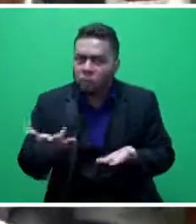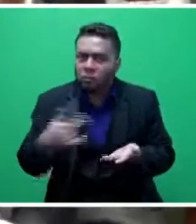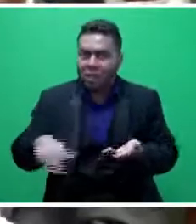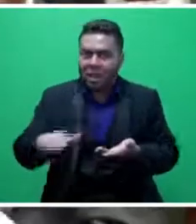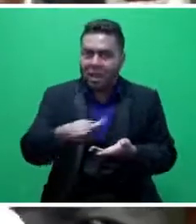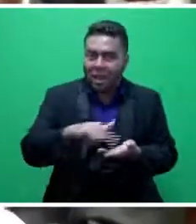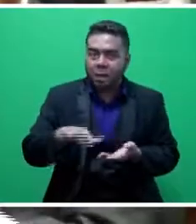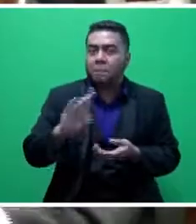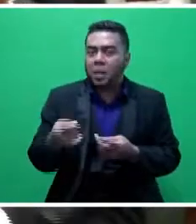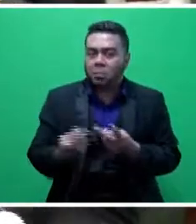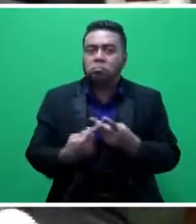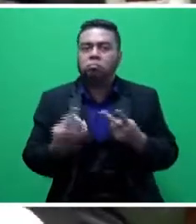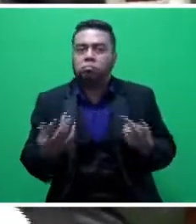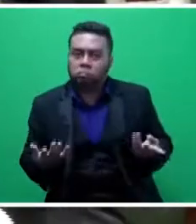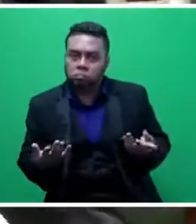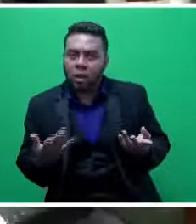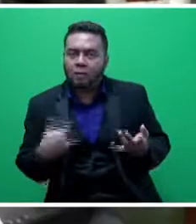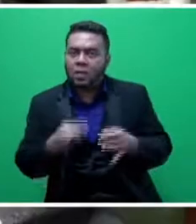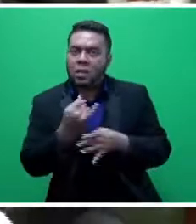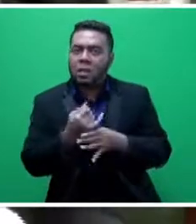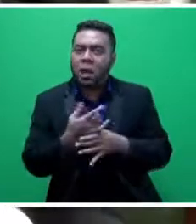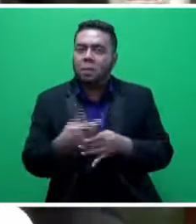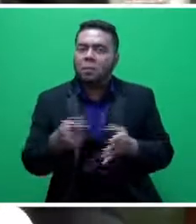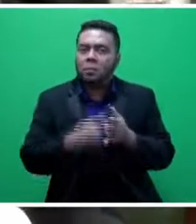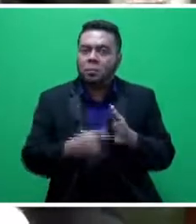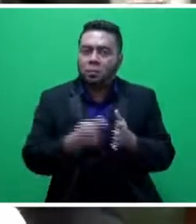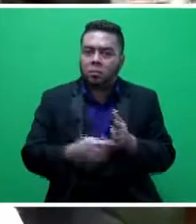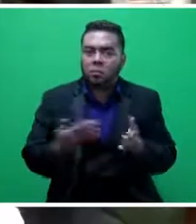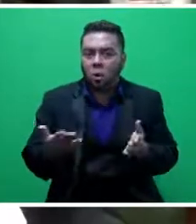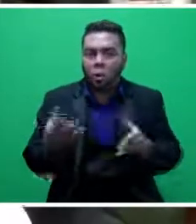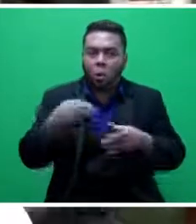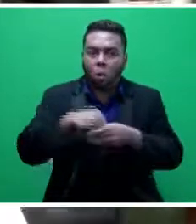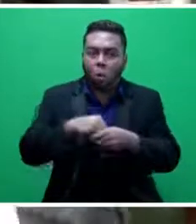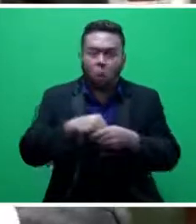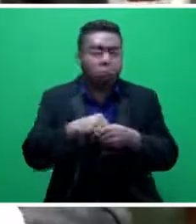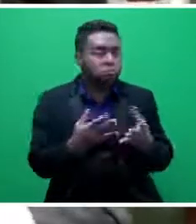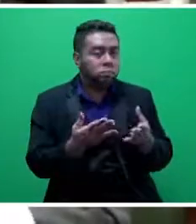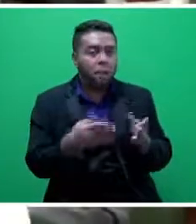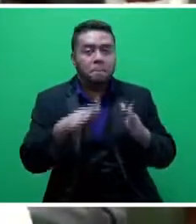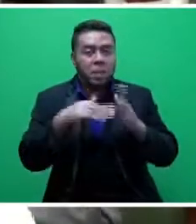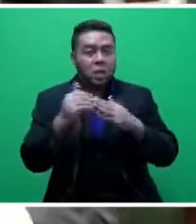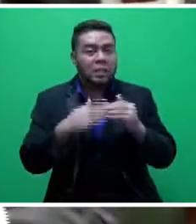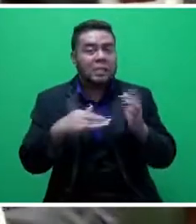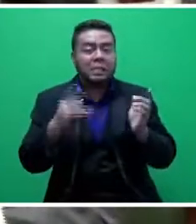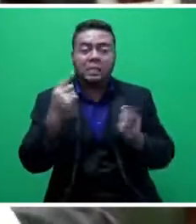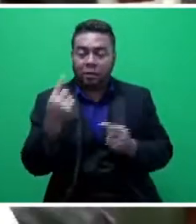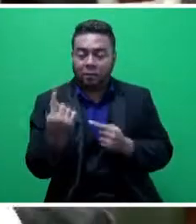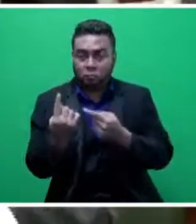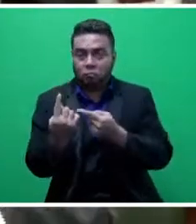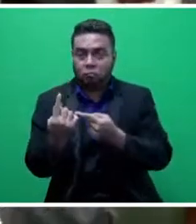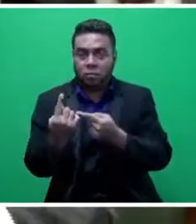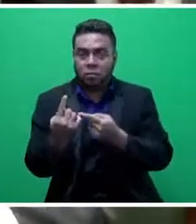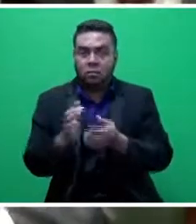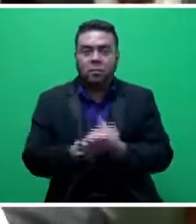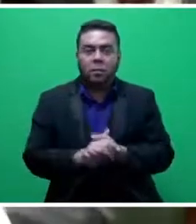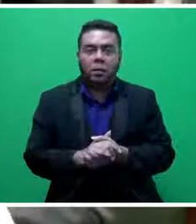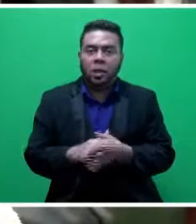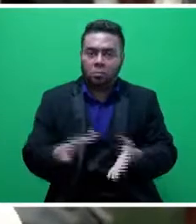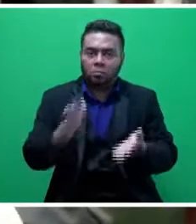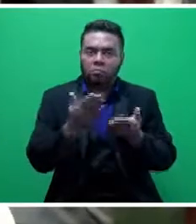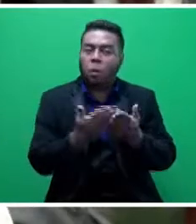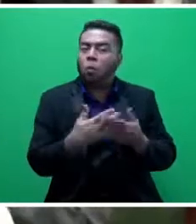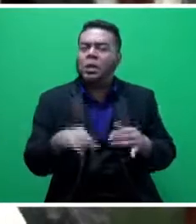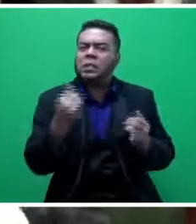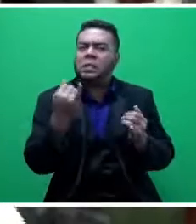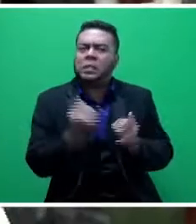land, but then they have income tax on the actual building itself. So this is to align that and bring it also in respect of the income